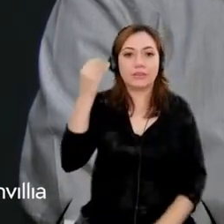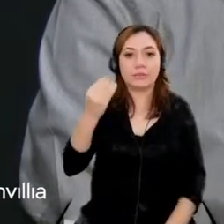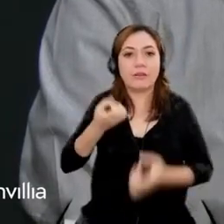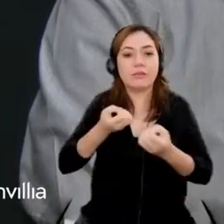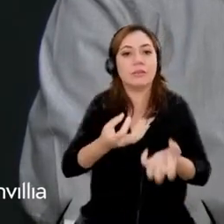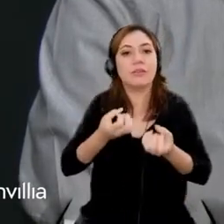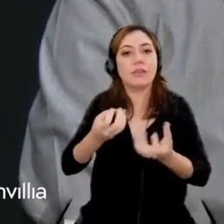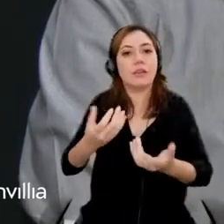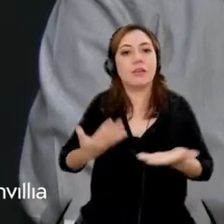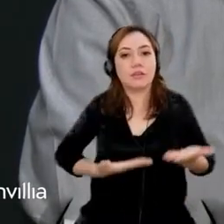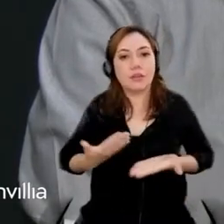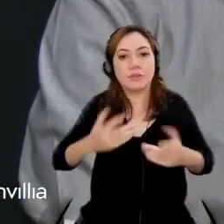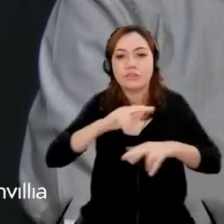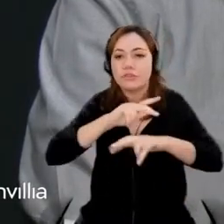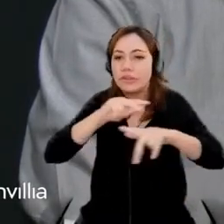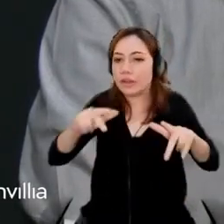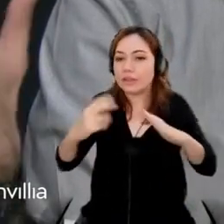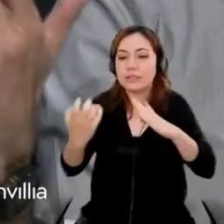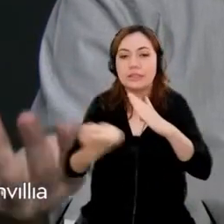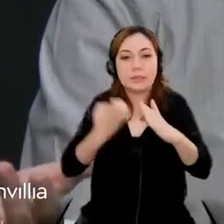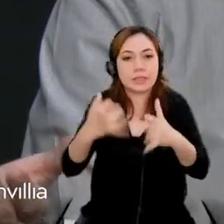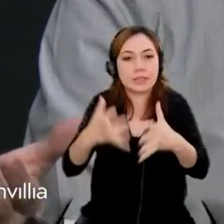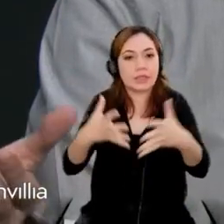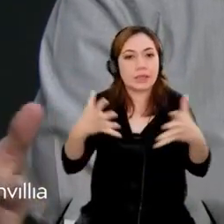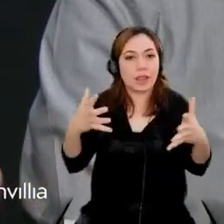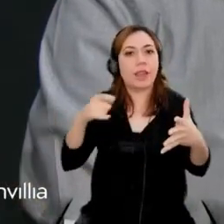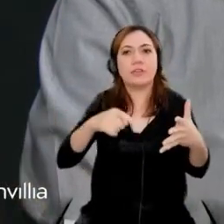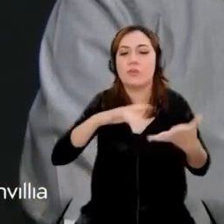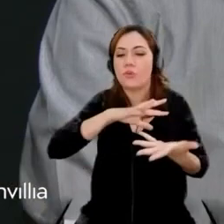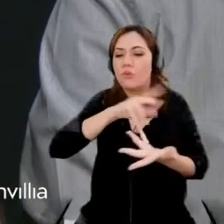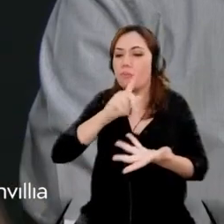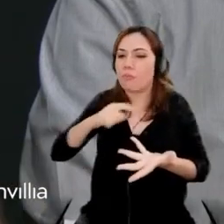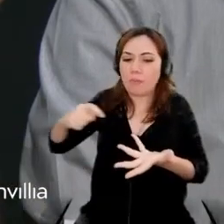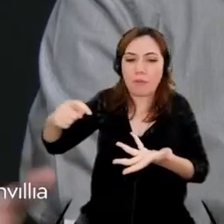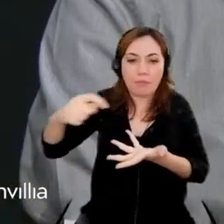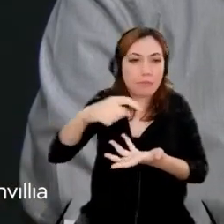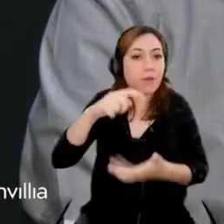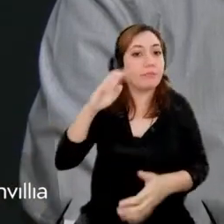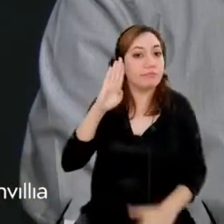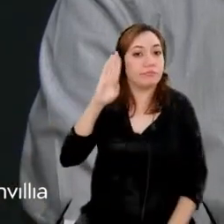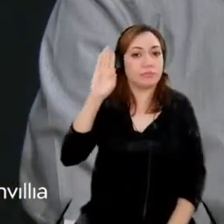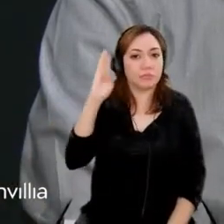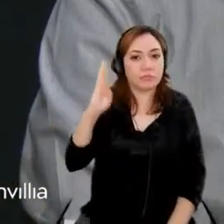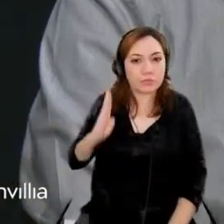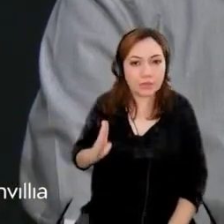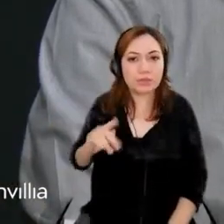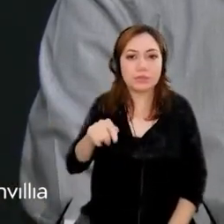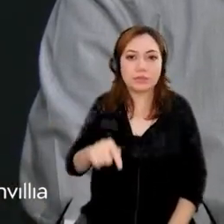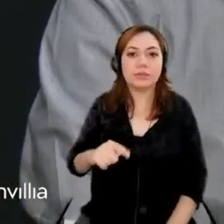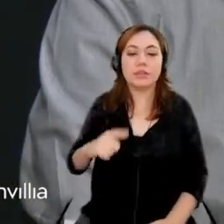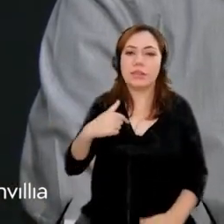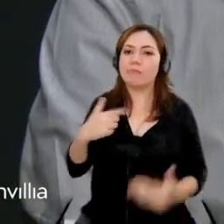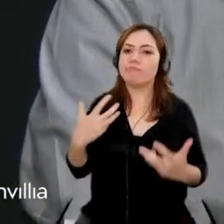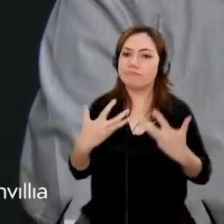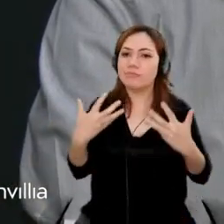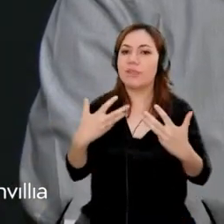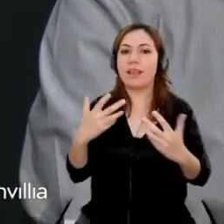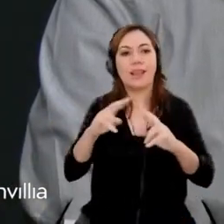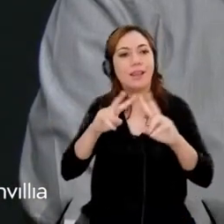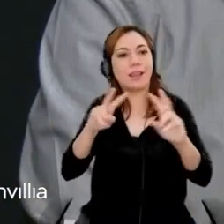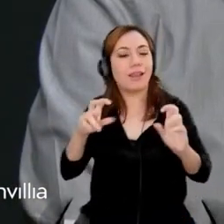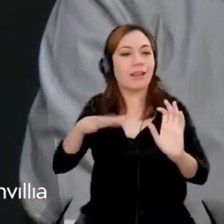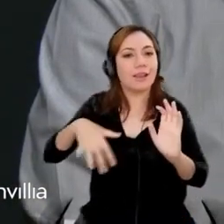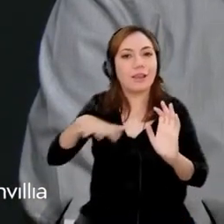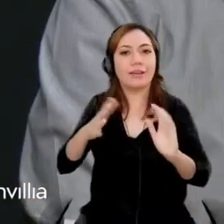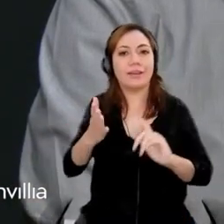world, especially in Brazil. And I'm an enthusiast of the new technologies, of innovation. So I've been having the